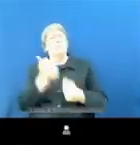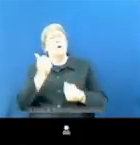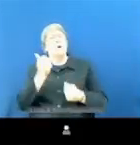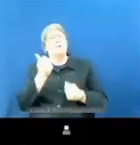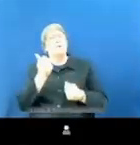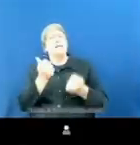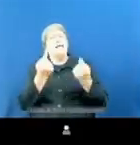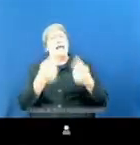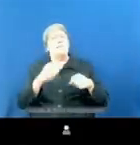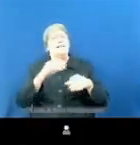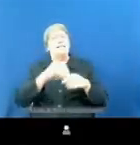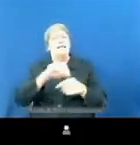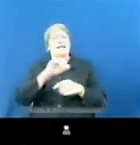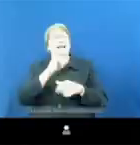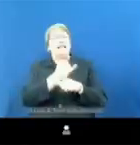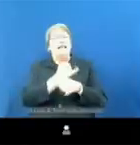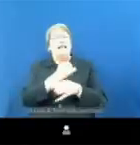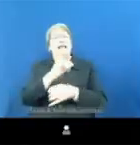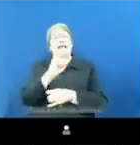institutional settings.